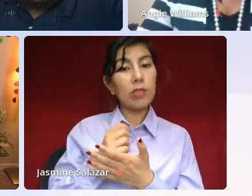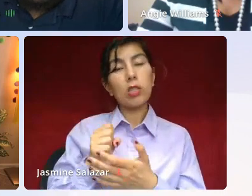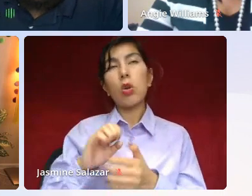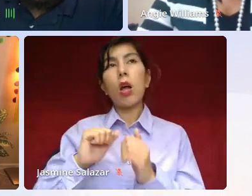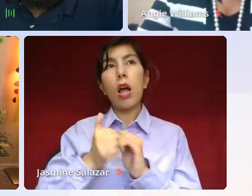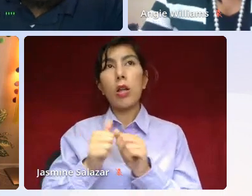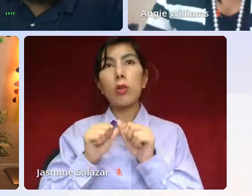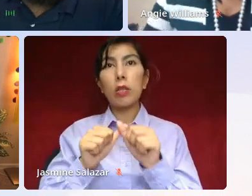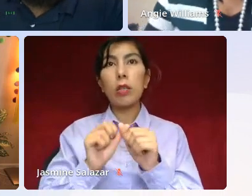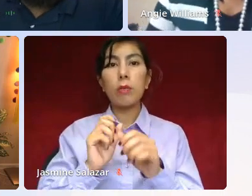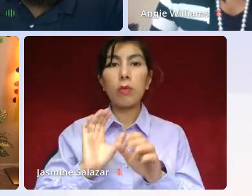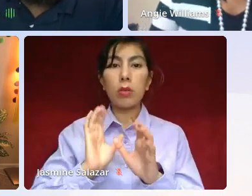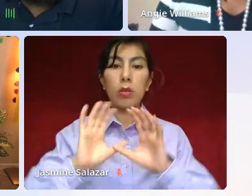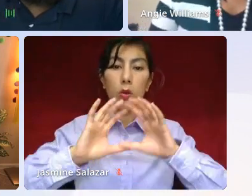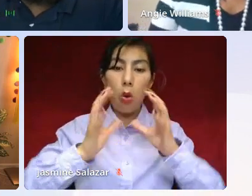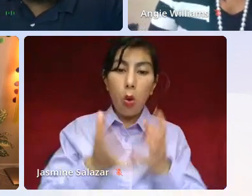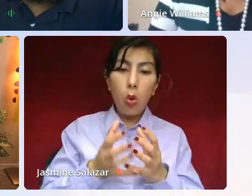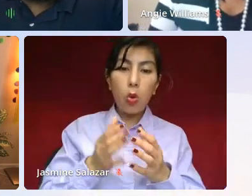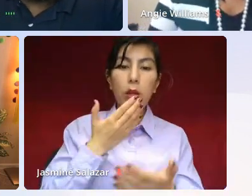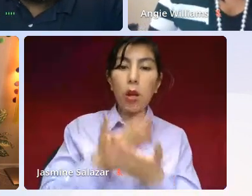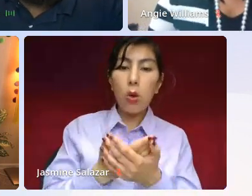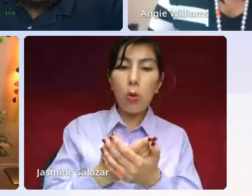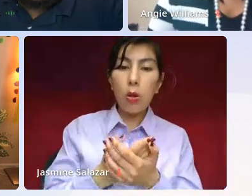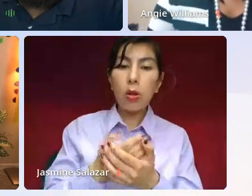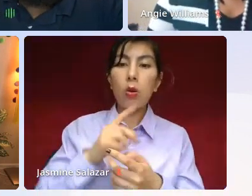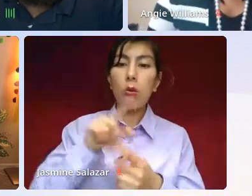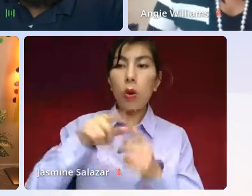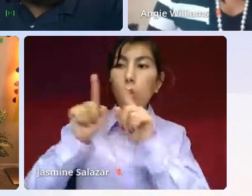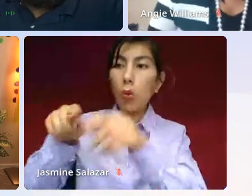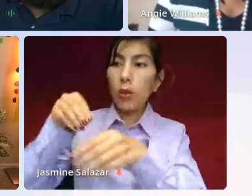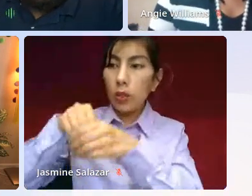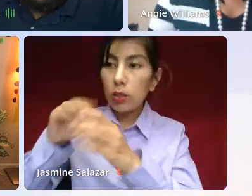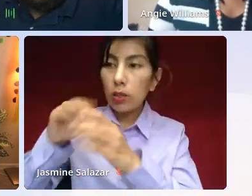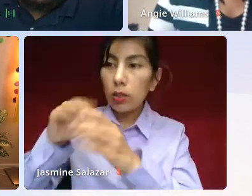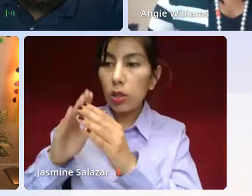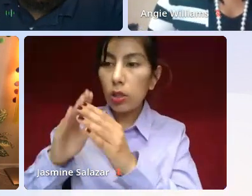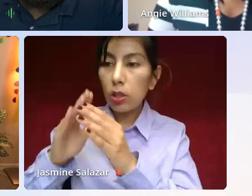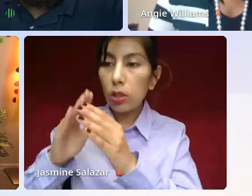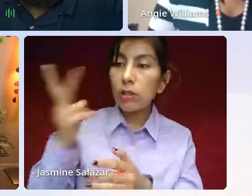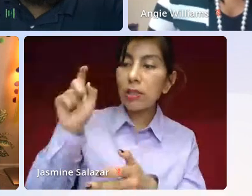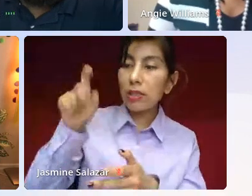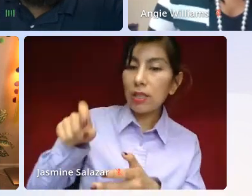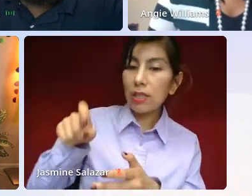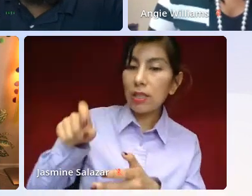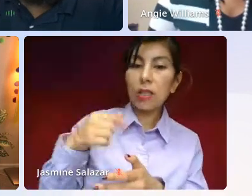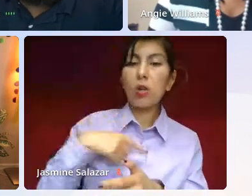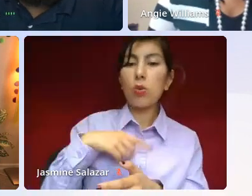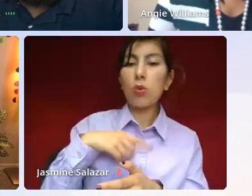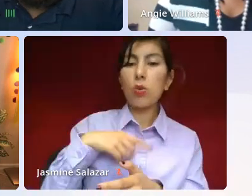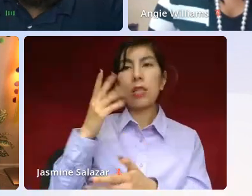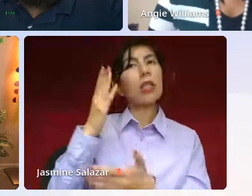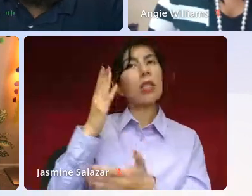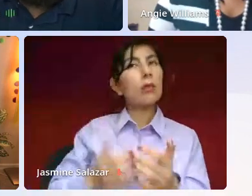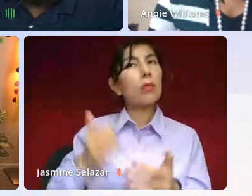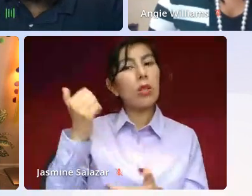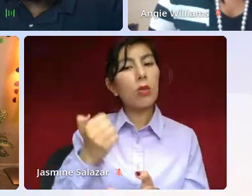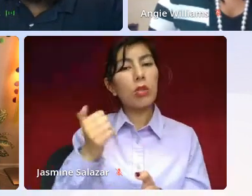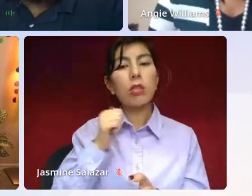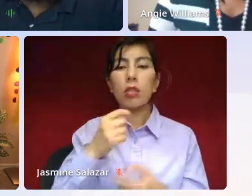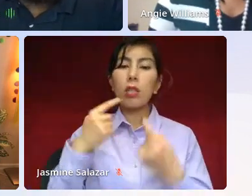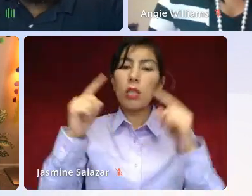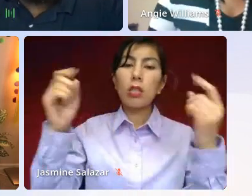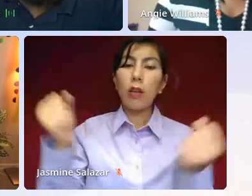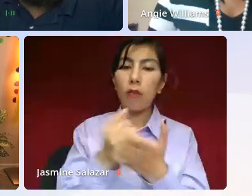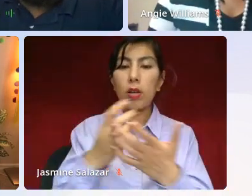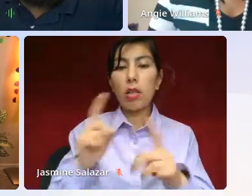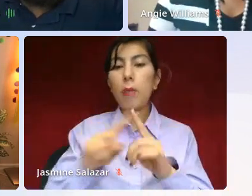as we do this work and as we go into communities and we see the needs, and we know that some of our grants are not going to achieve everything, but at